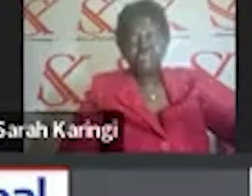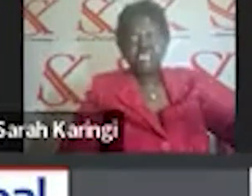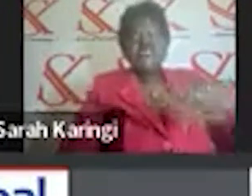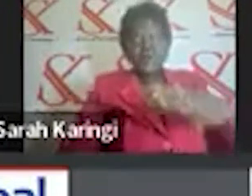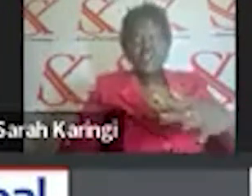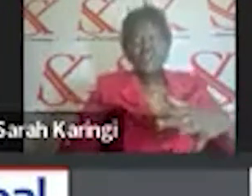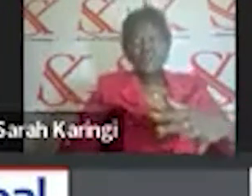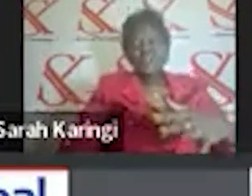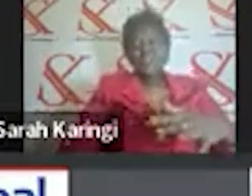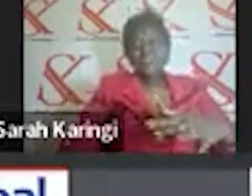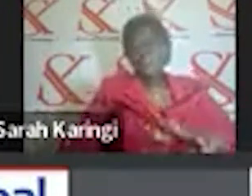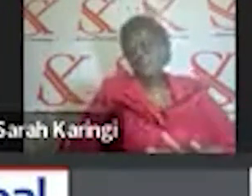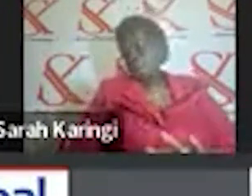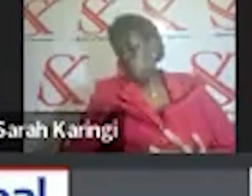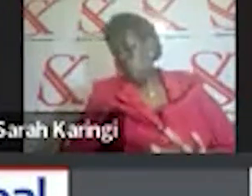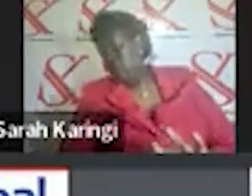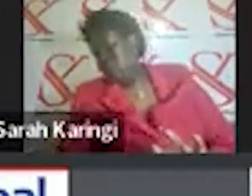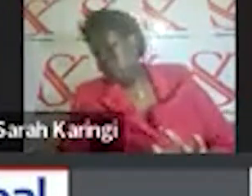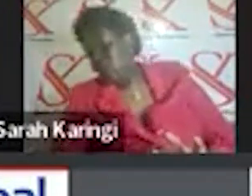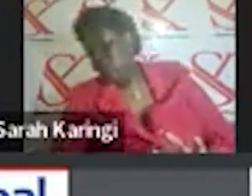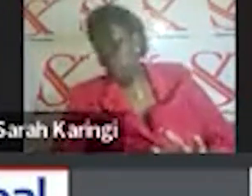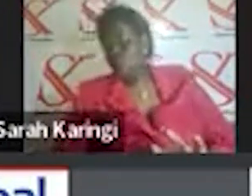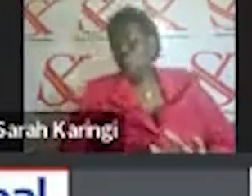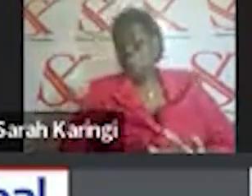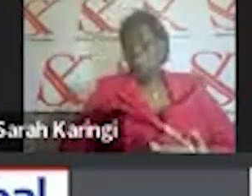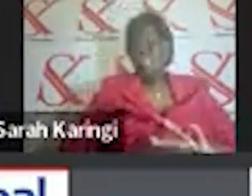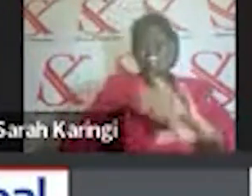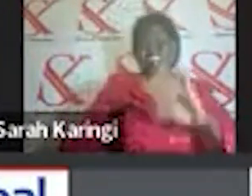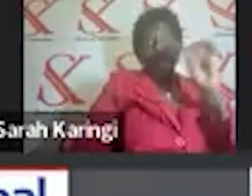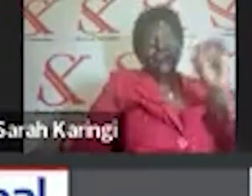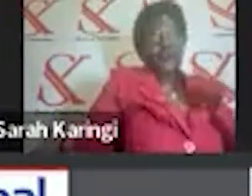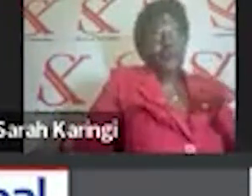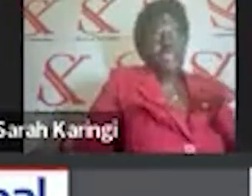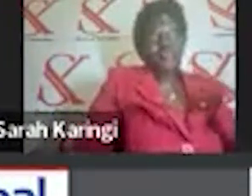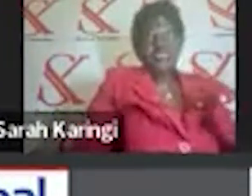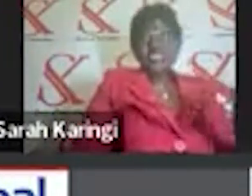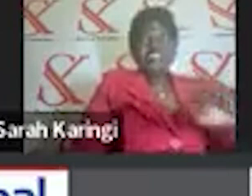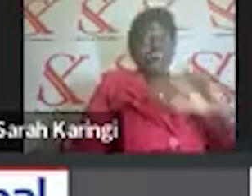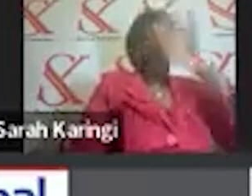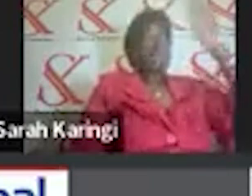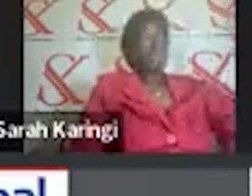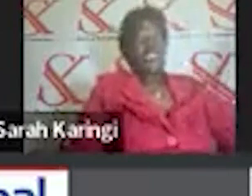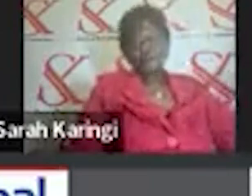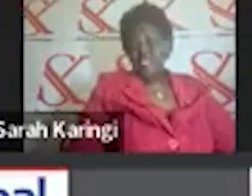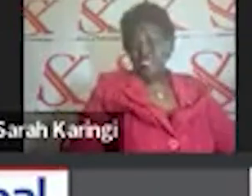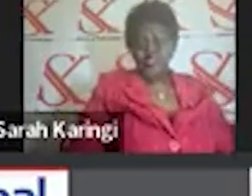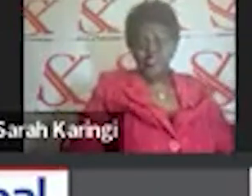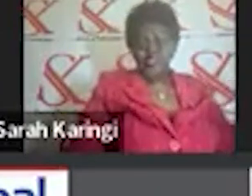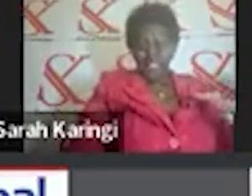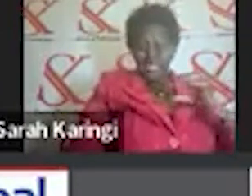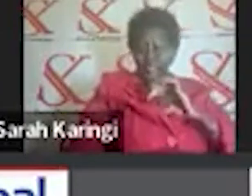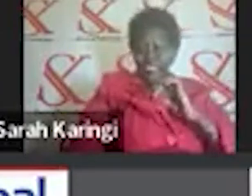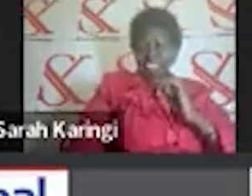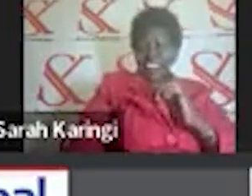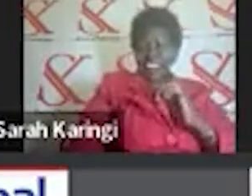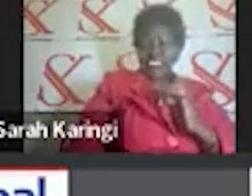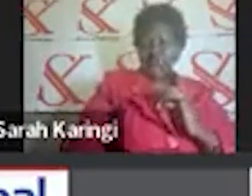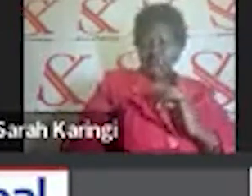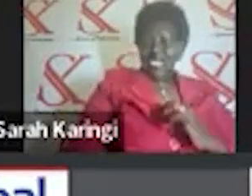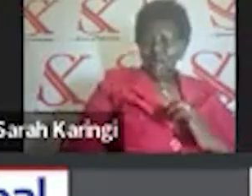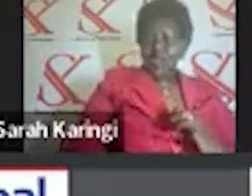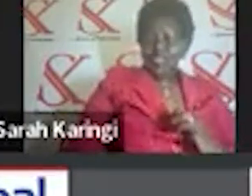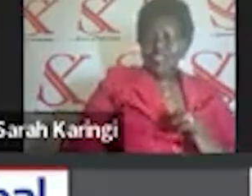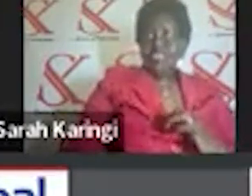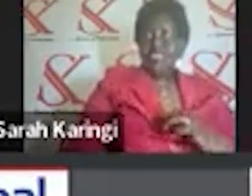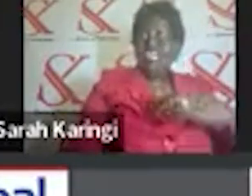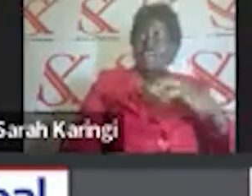live. So he told me, when you look at my shoe, I think of a cobbler, and I don't have to go to anybody else. If I need a shirt like